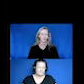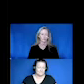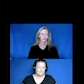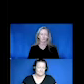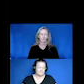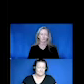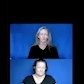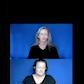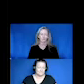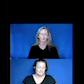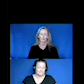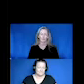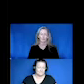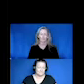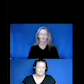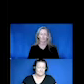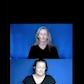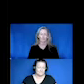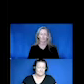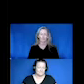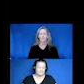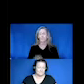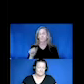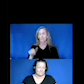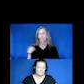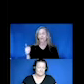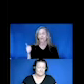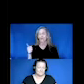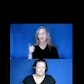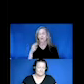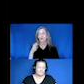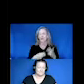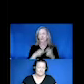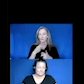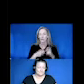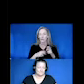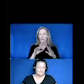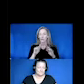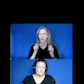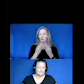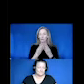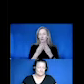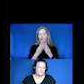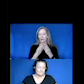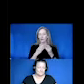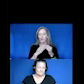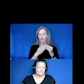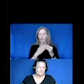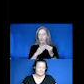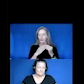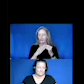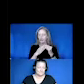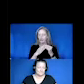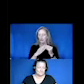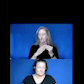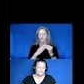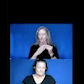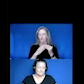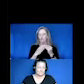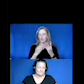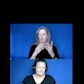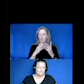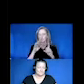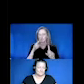So another issue that the tribal leaders focus on, and that's in my area of work, is